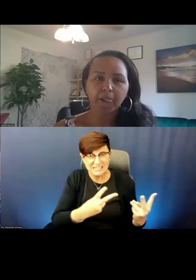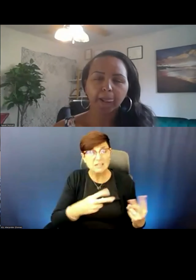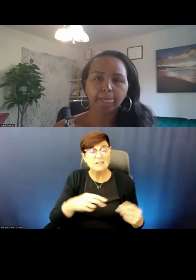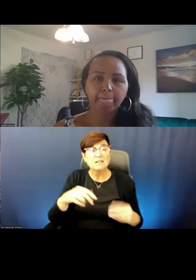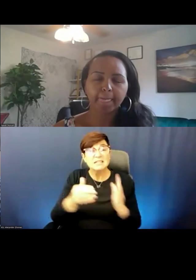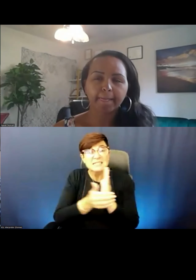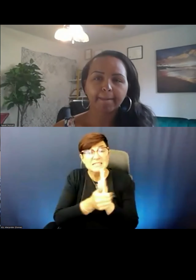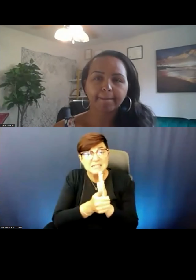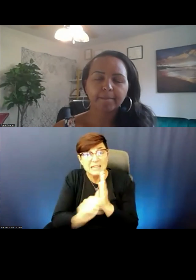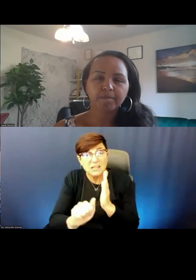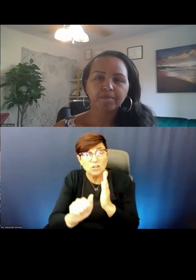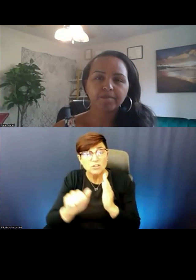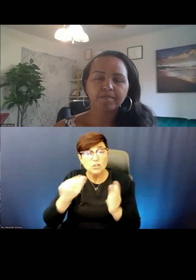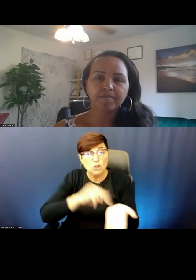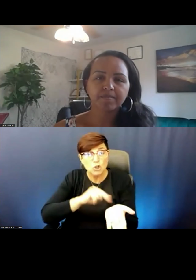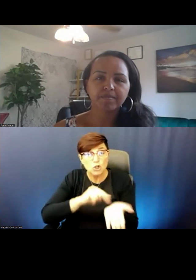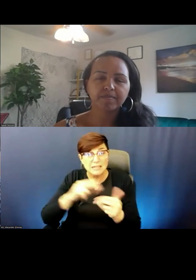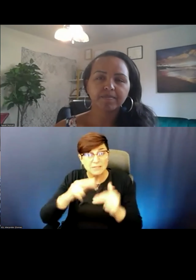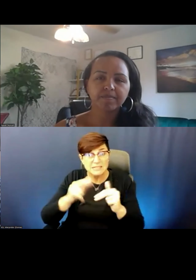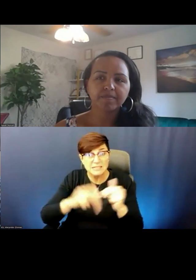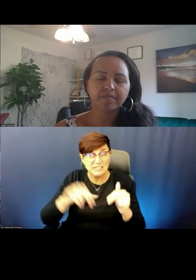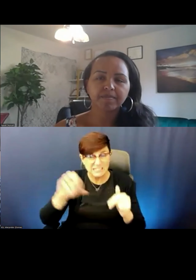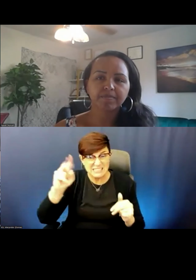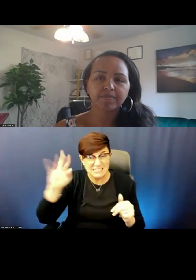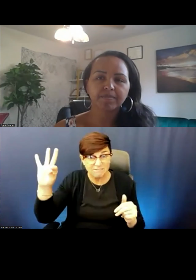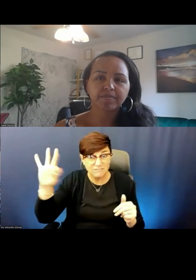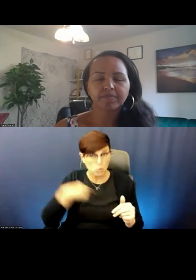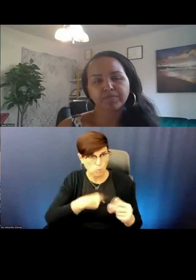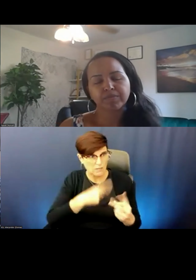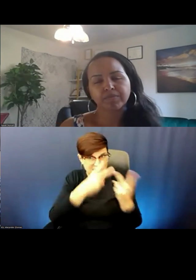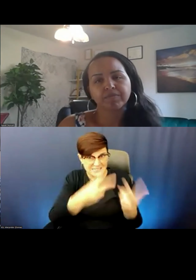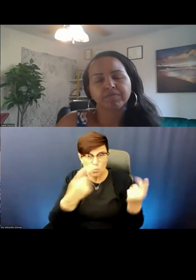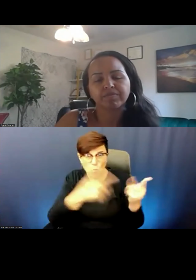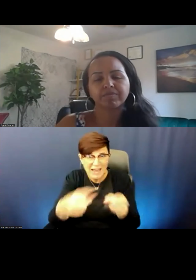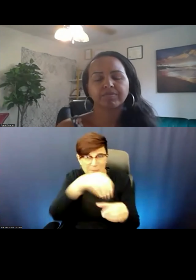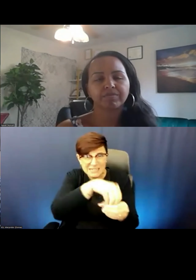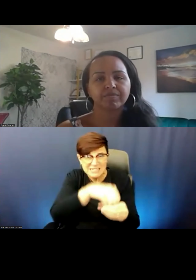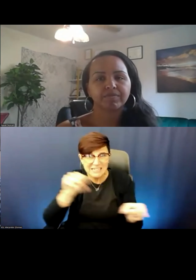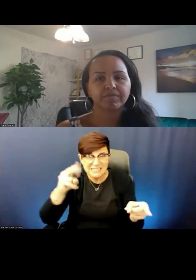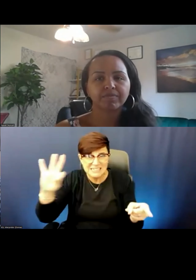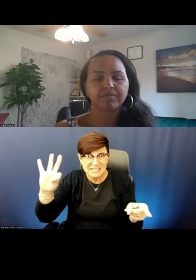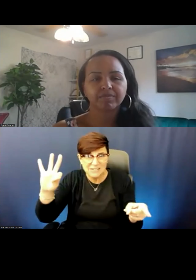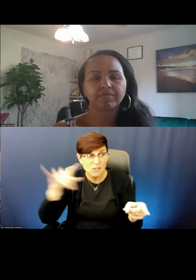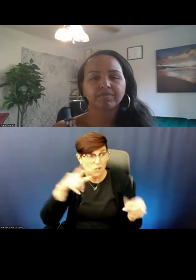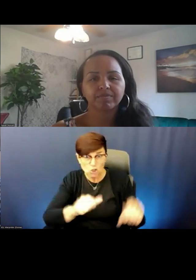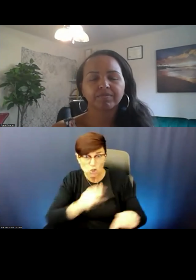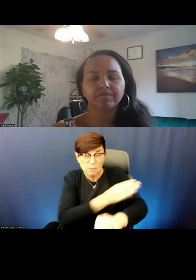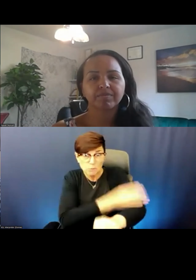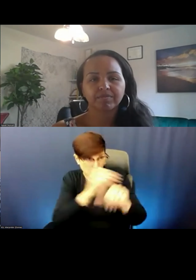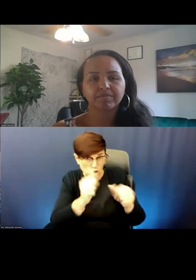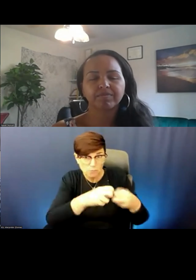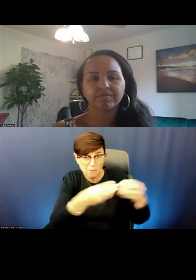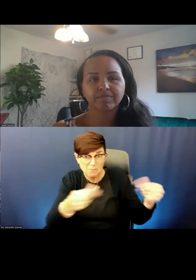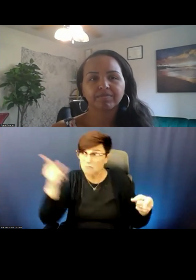Like, this is unforgivable, inexcusable, and it doesn't get a 1. I'm sorry. Okay,